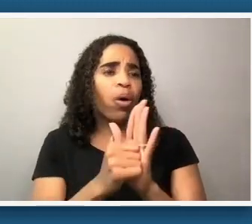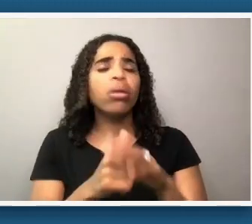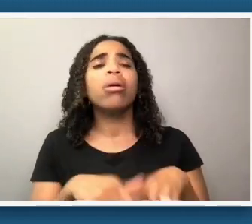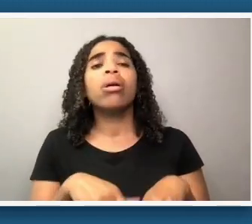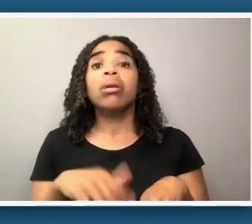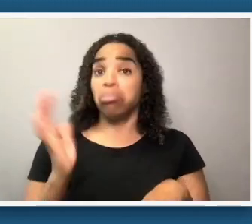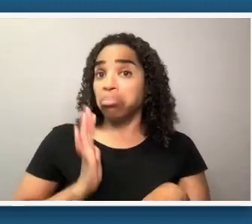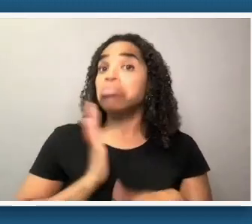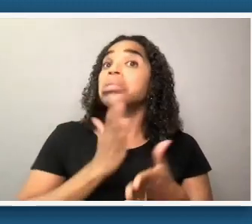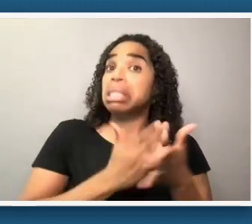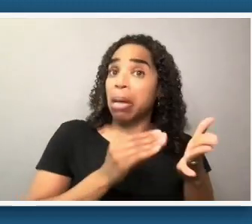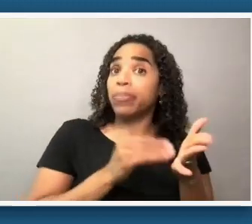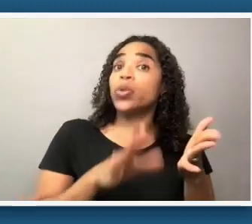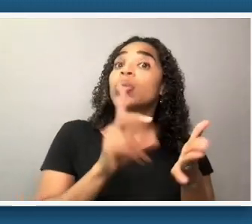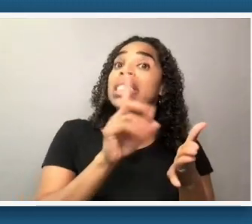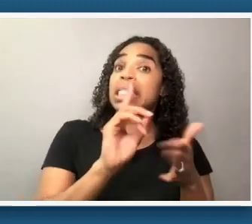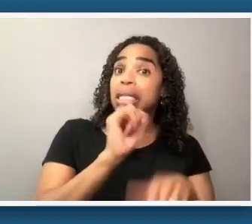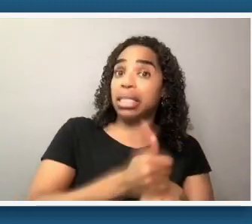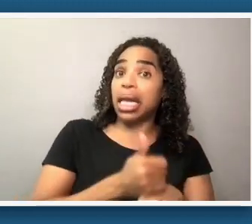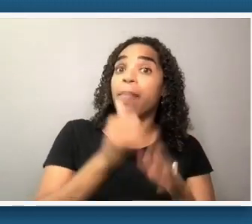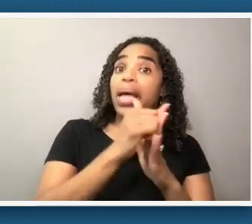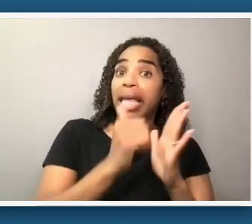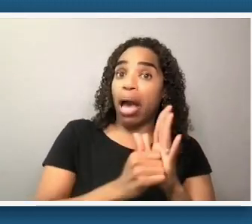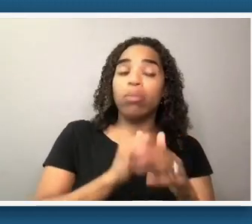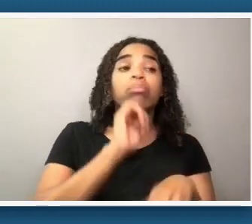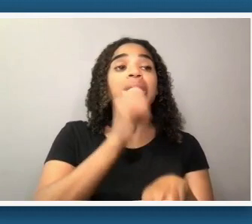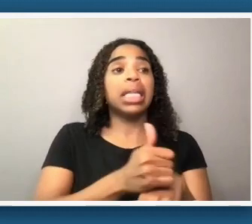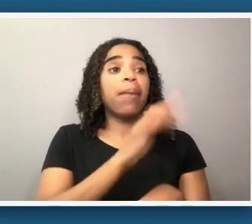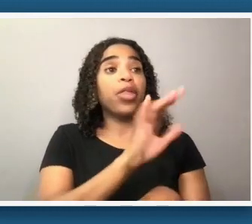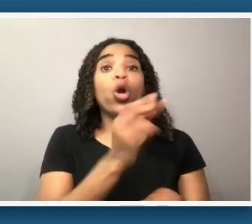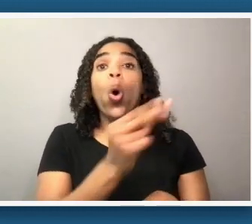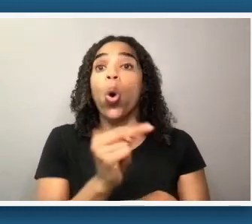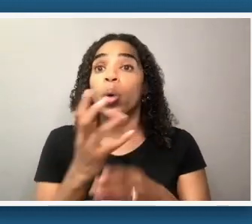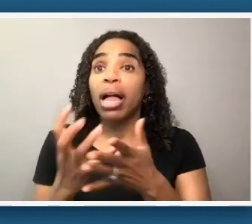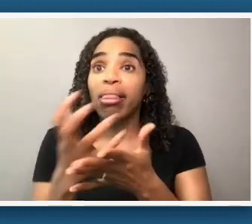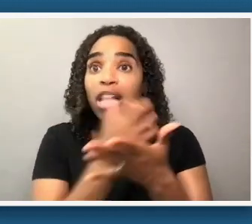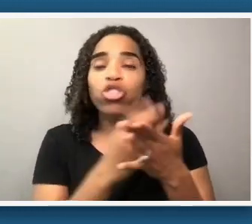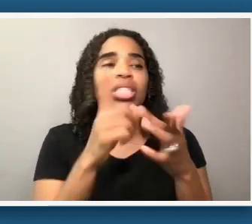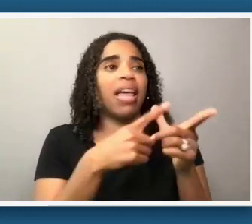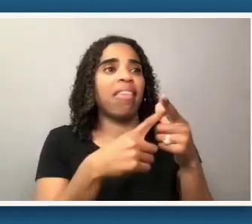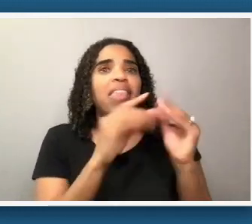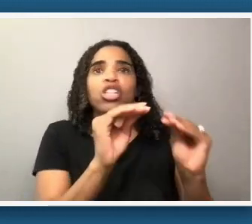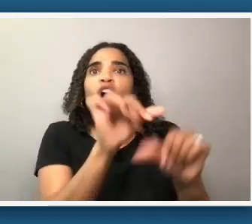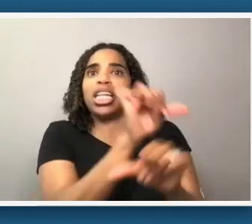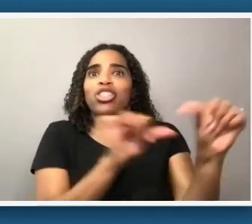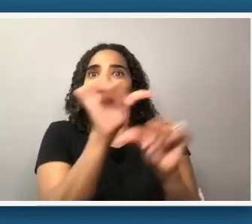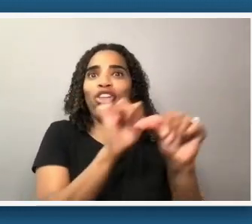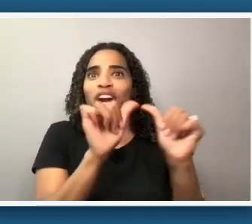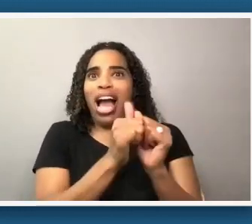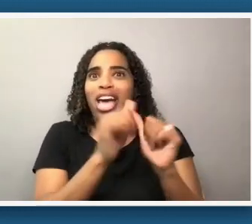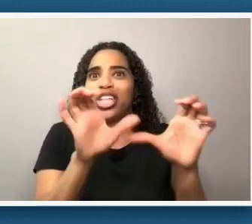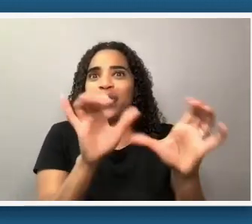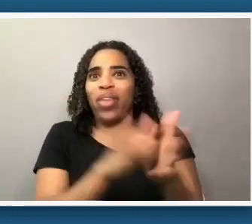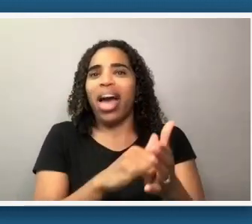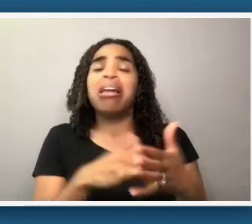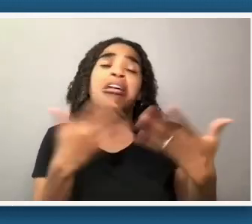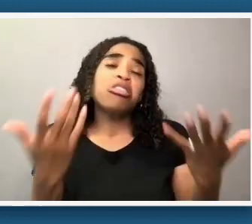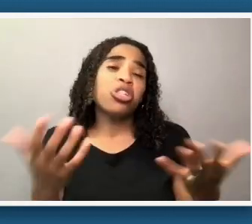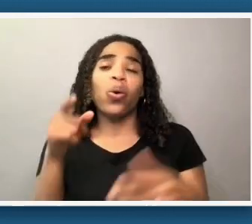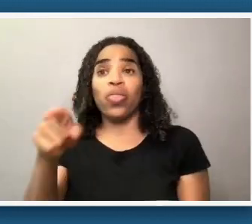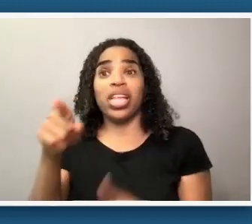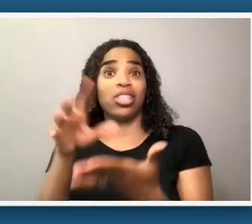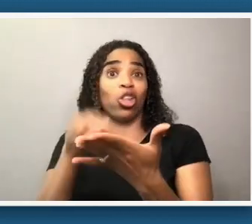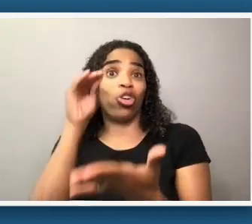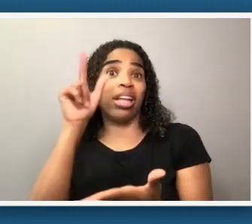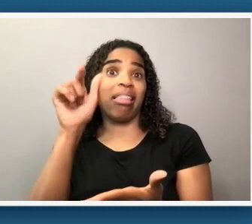own accounts and make their own collections and kind of share out and teach one another. So again, that's one of the great things about the Learning Lab, is